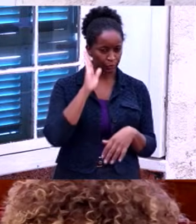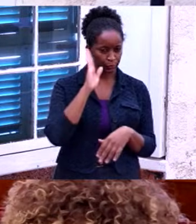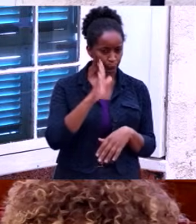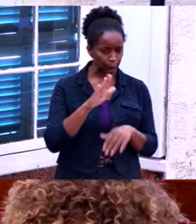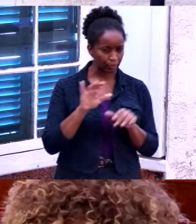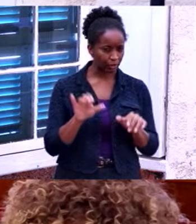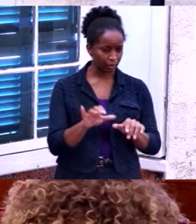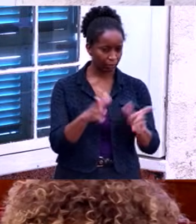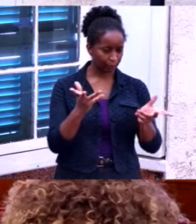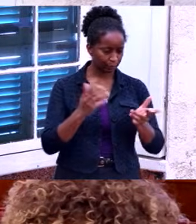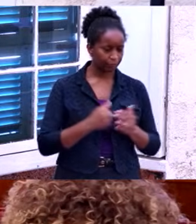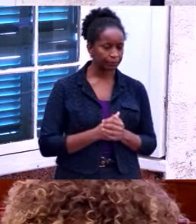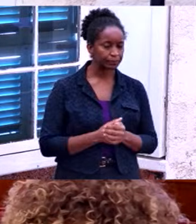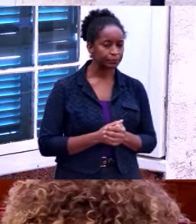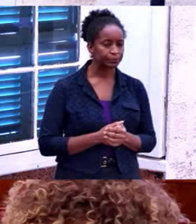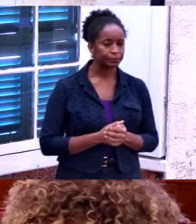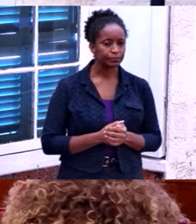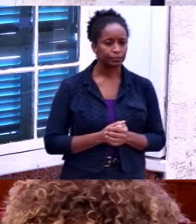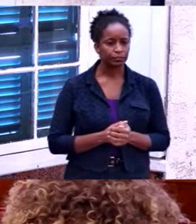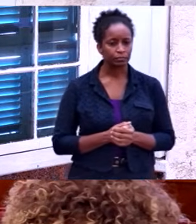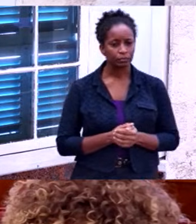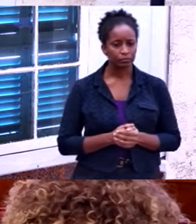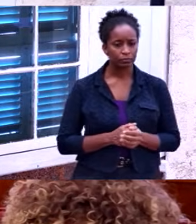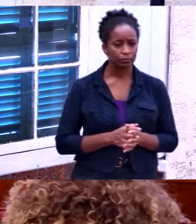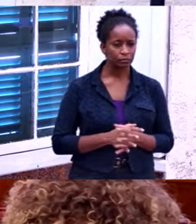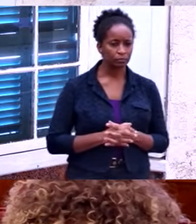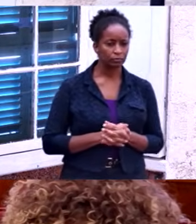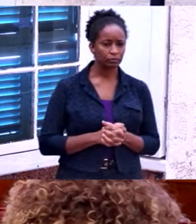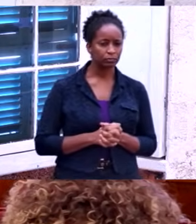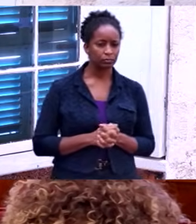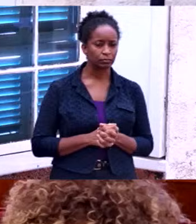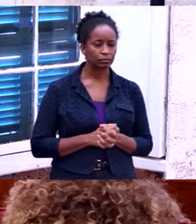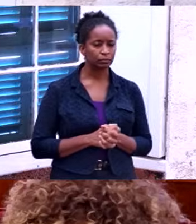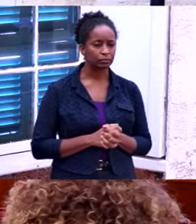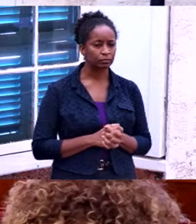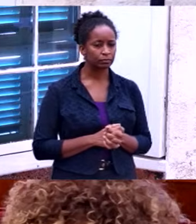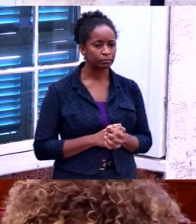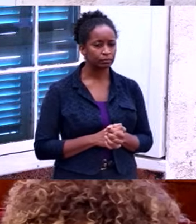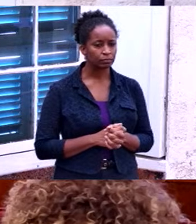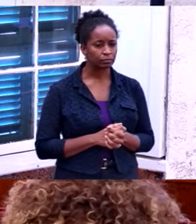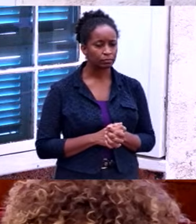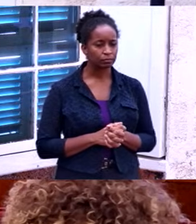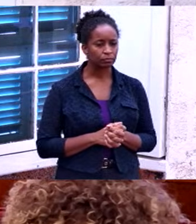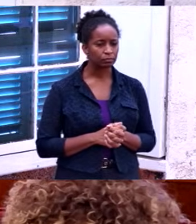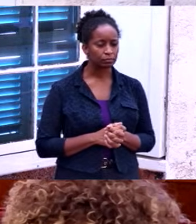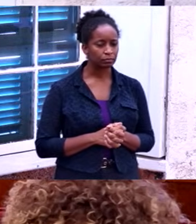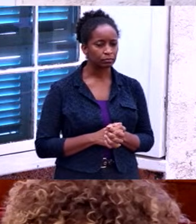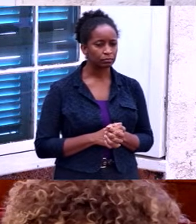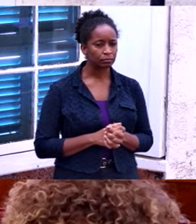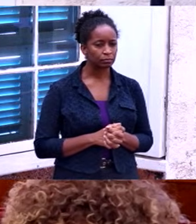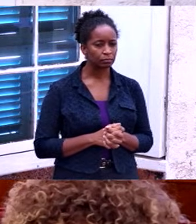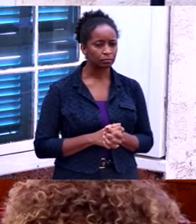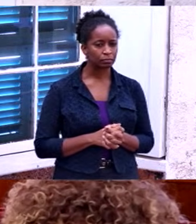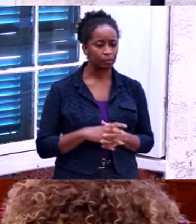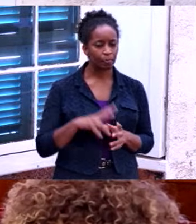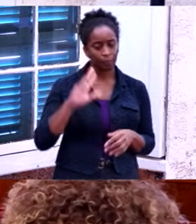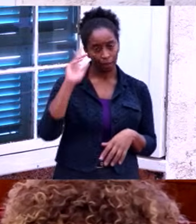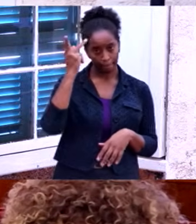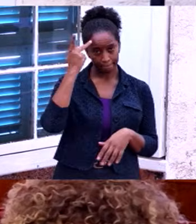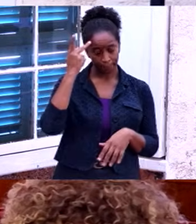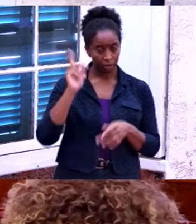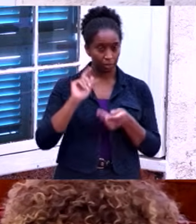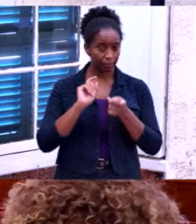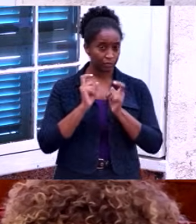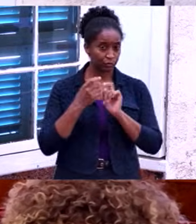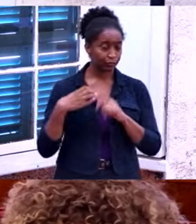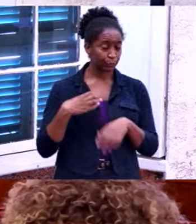note that this minority opinion in the Parliamentary Review